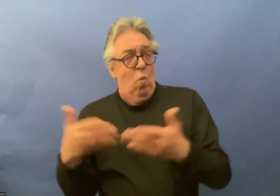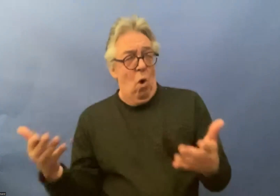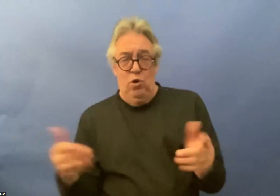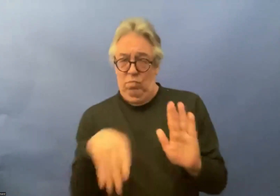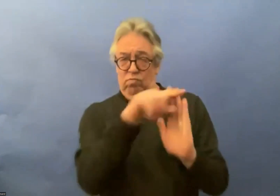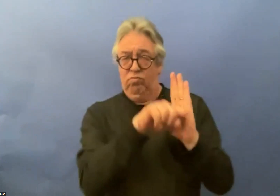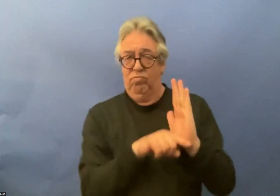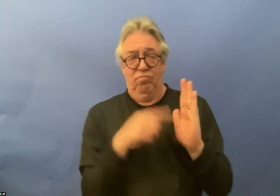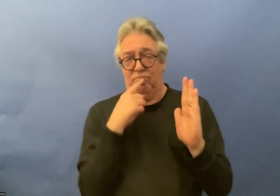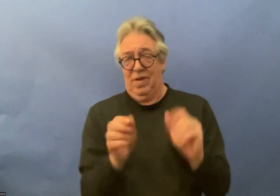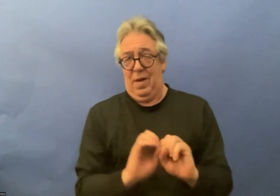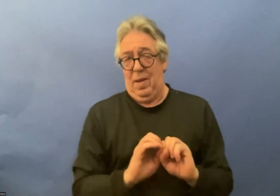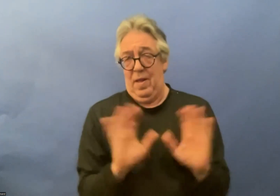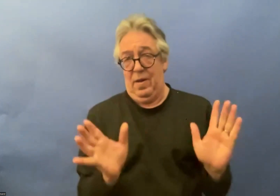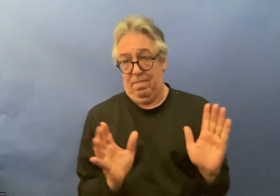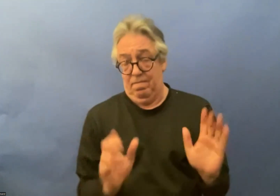A